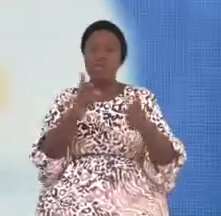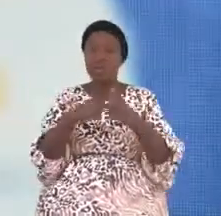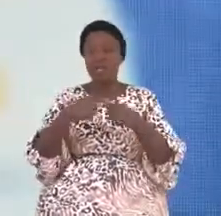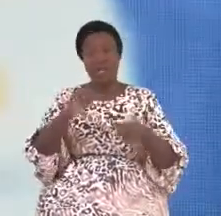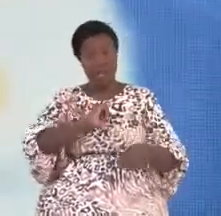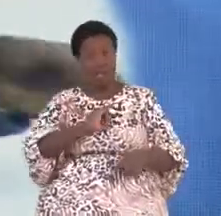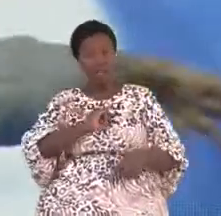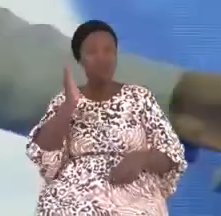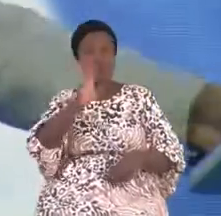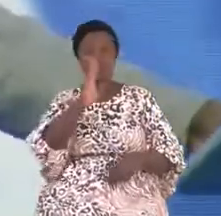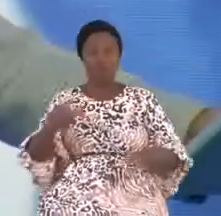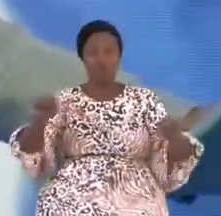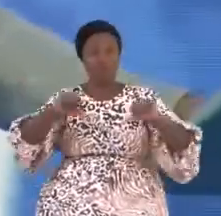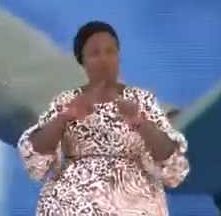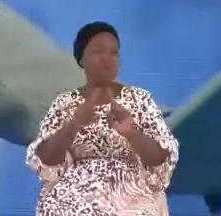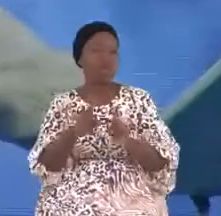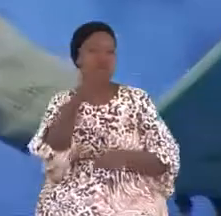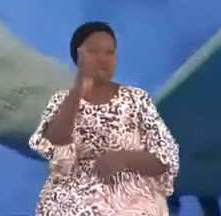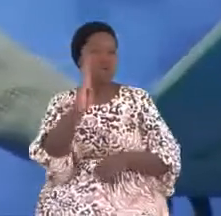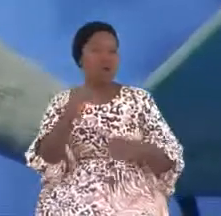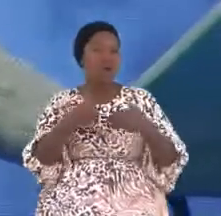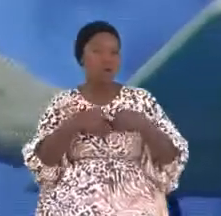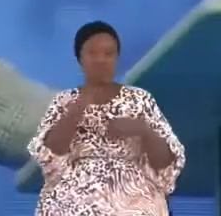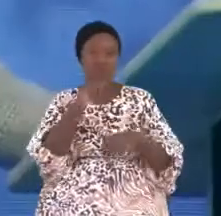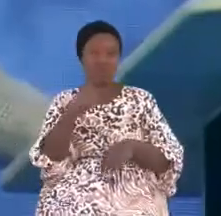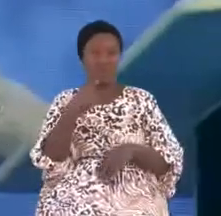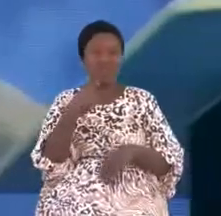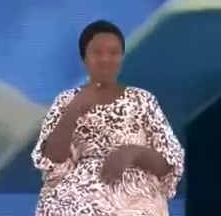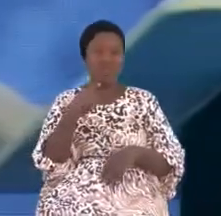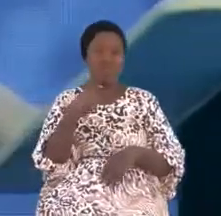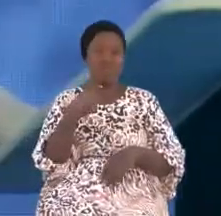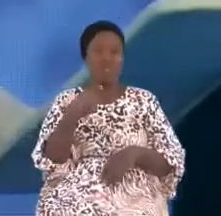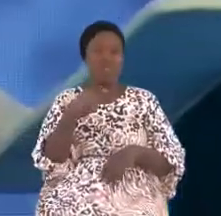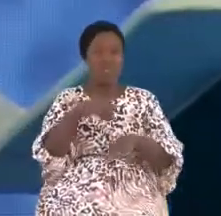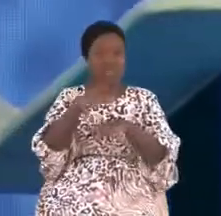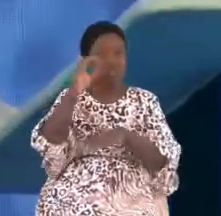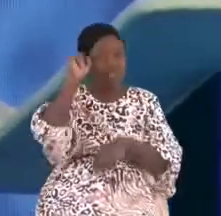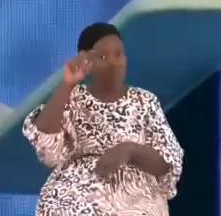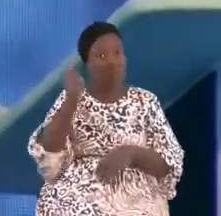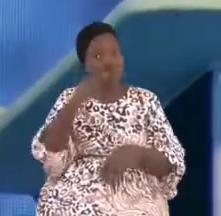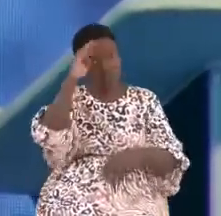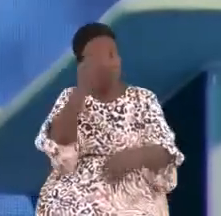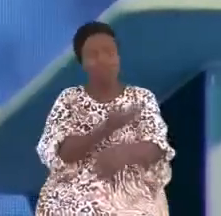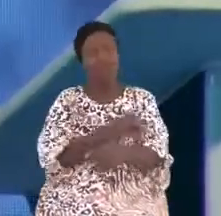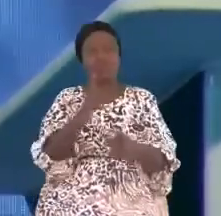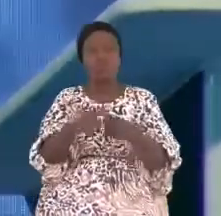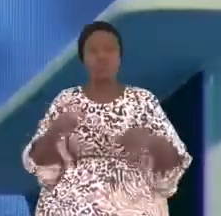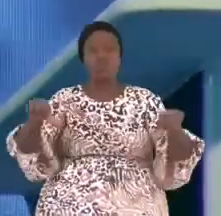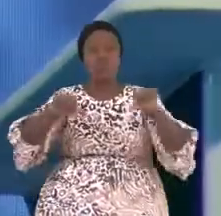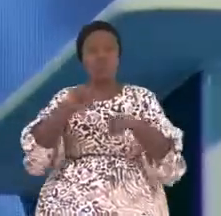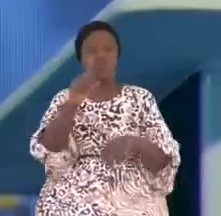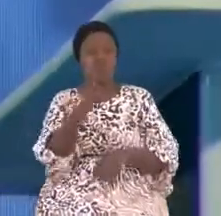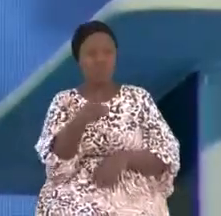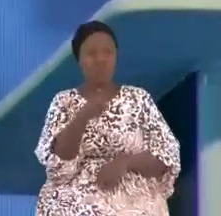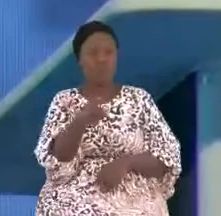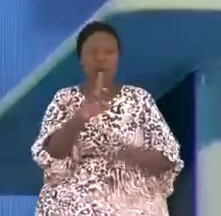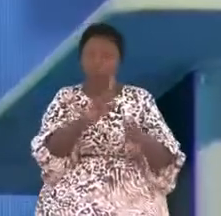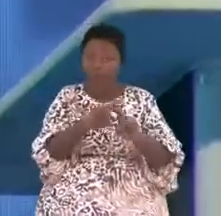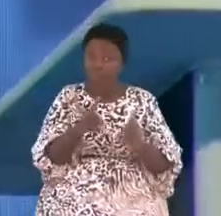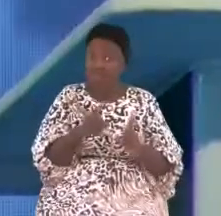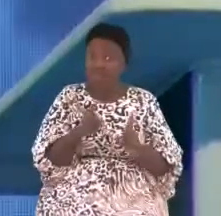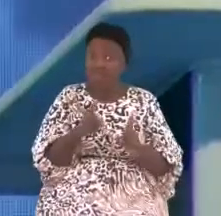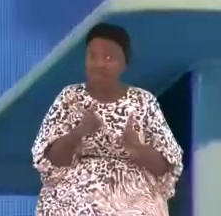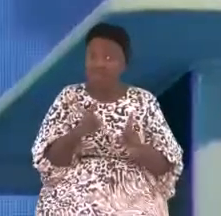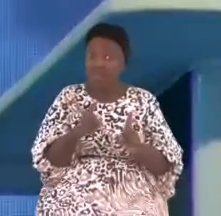condemned but god has not said his only begotten son to condemn you but